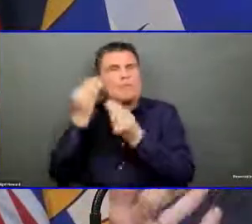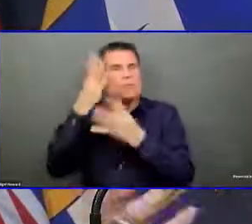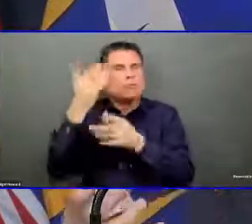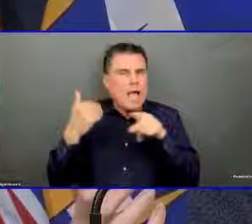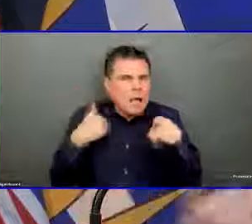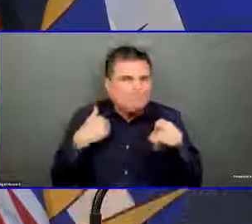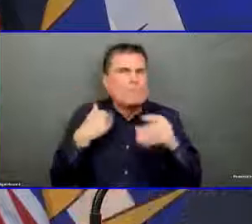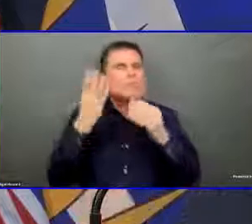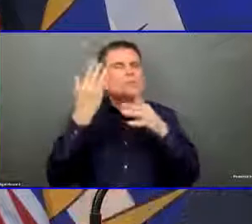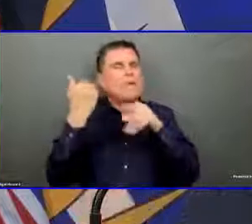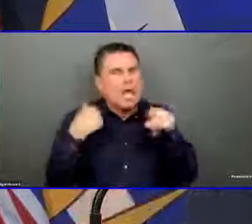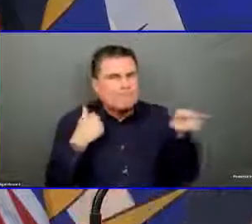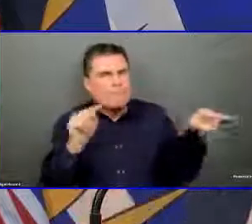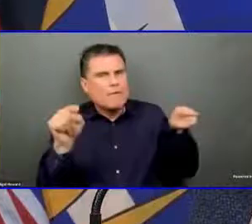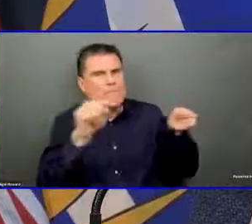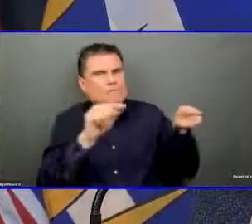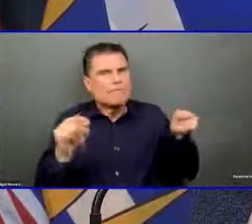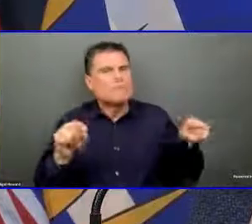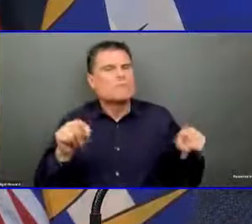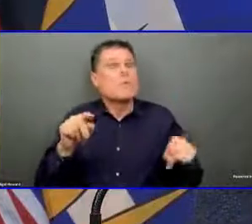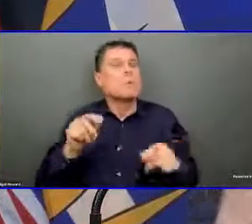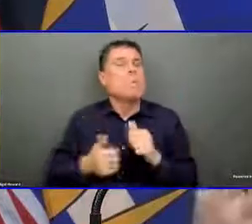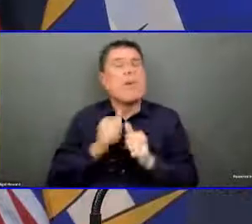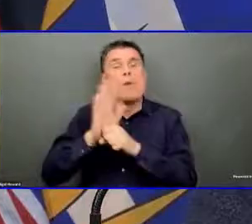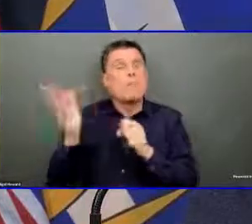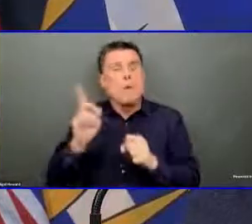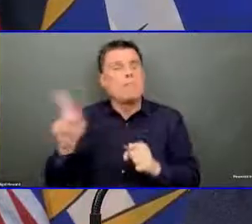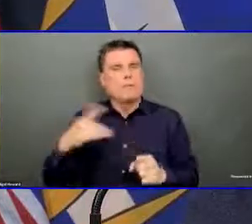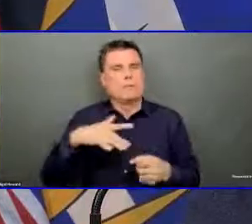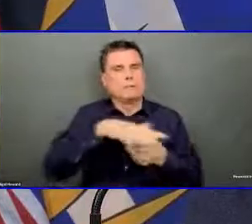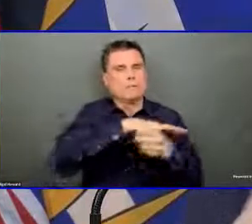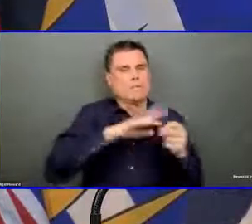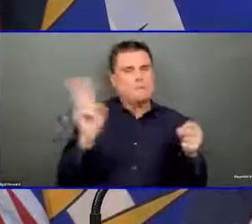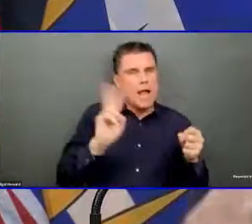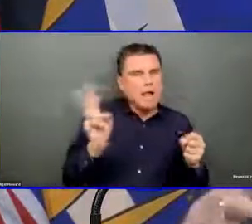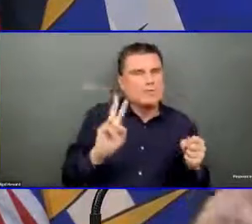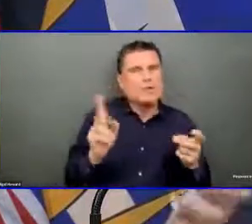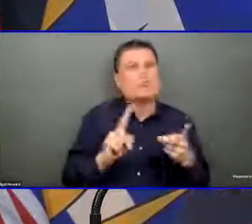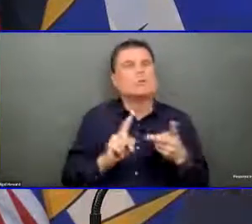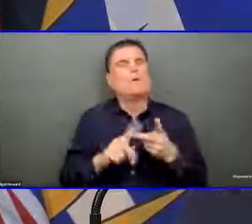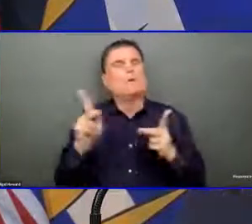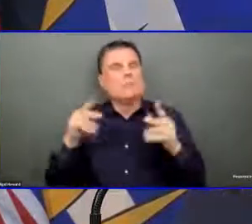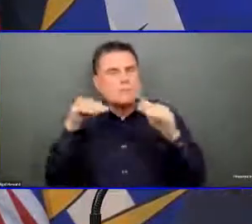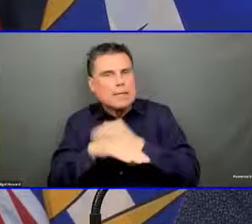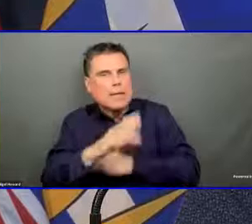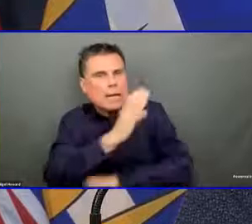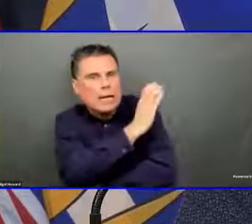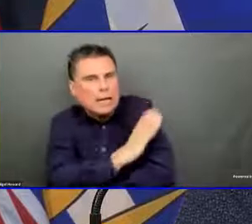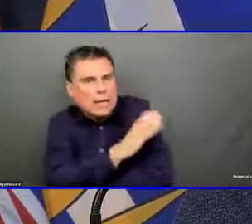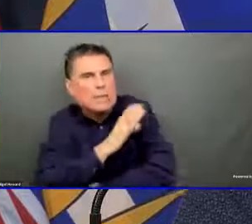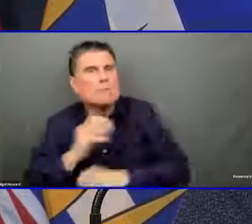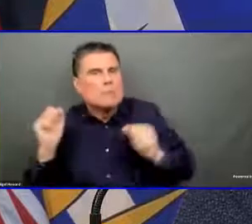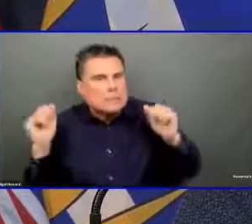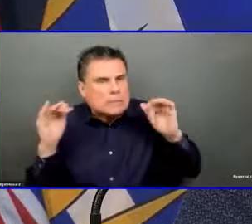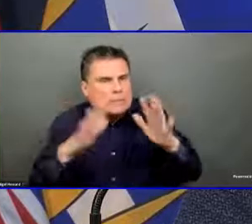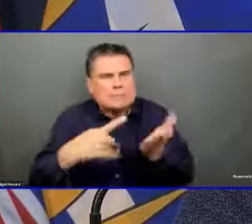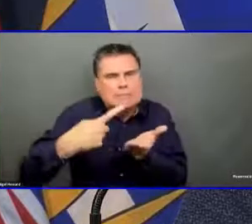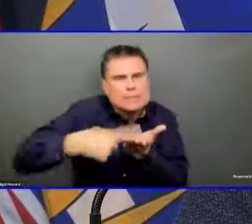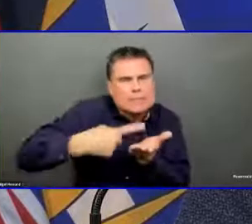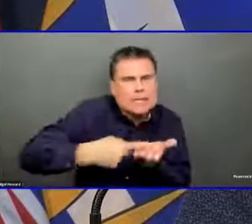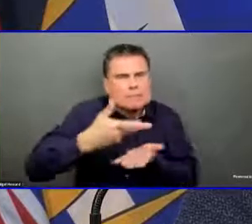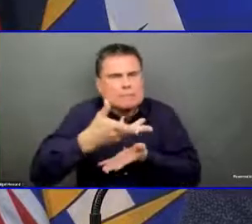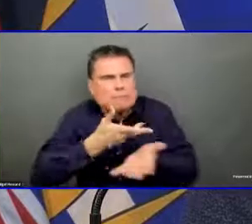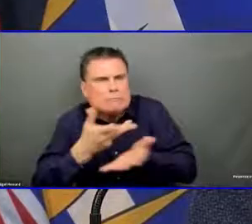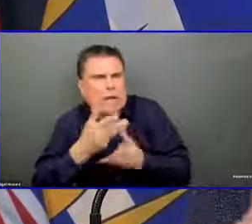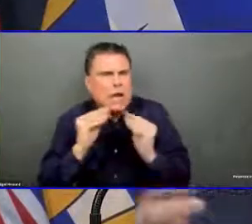that ongoing information and working with, in the study scenario, being able to understand what sort of things work